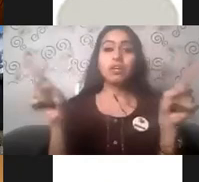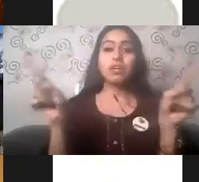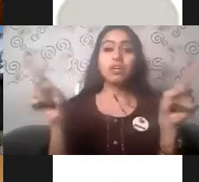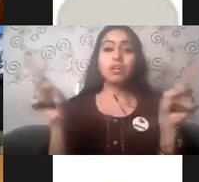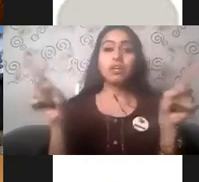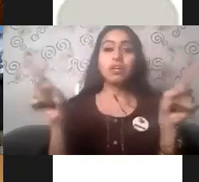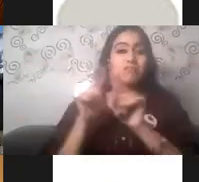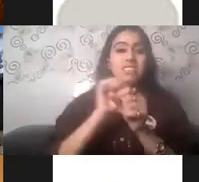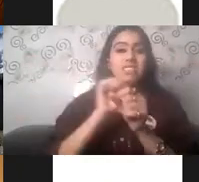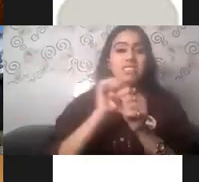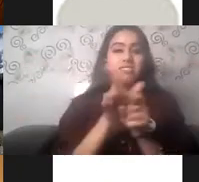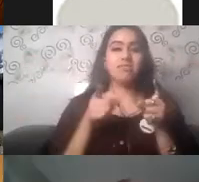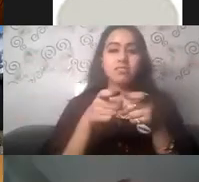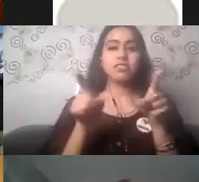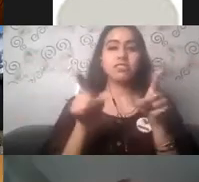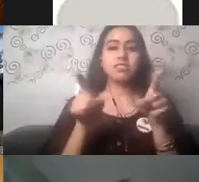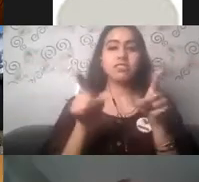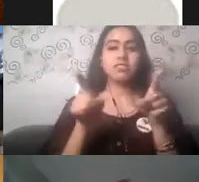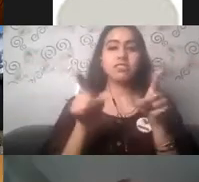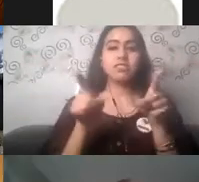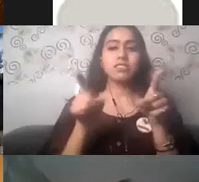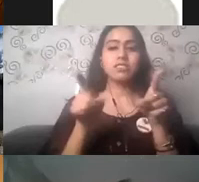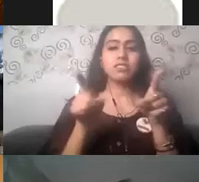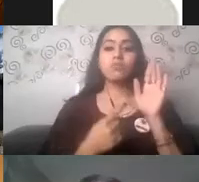I think, in a way, helped by showing